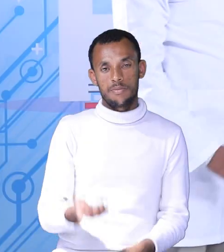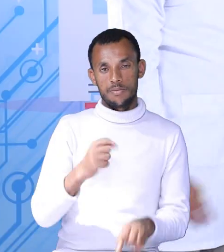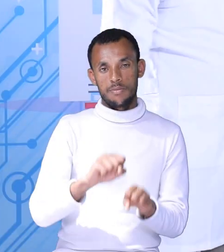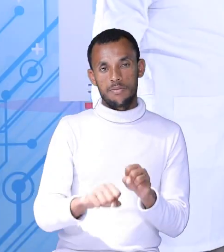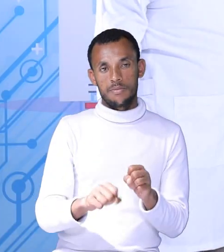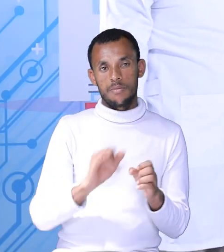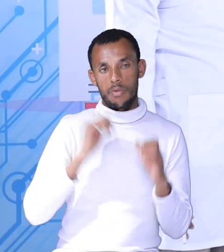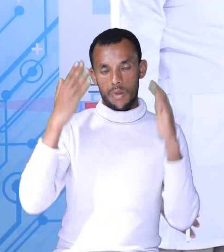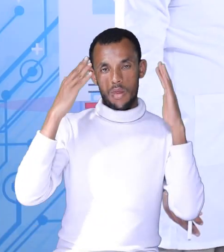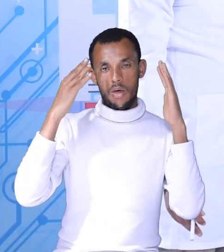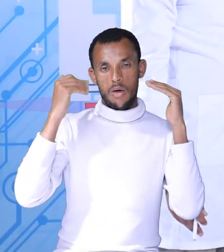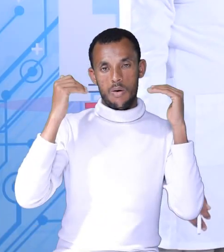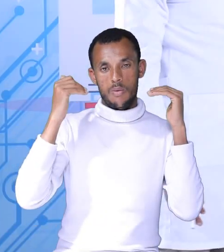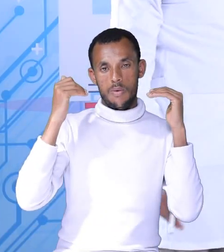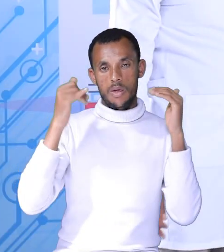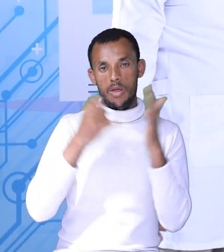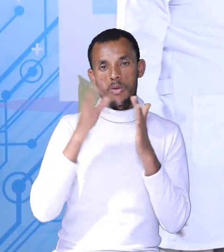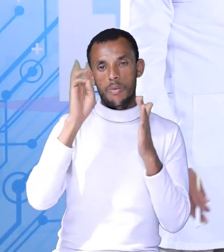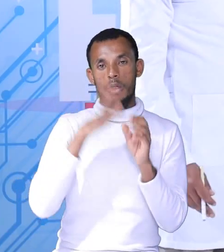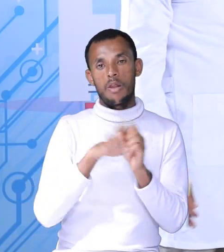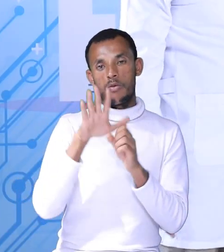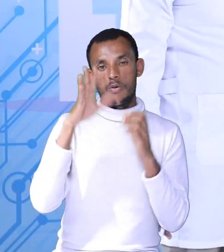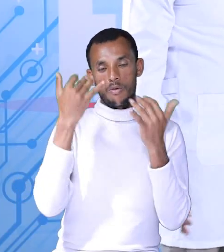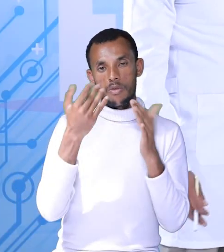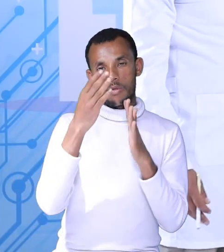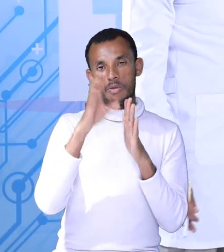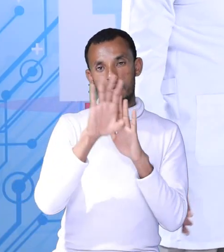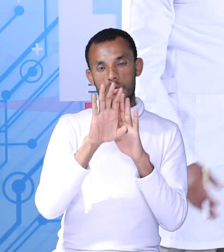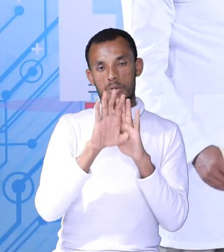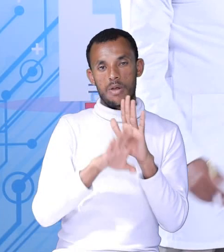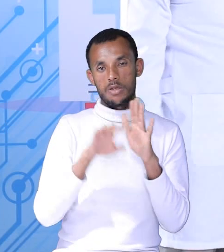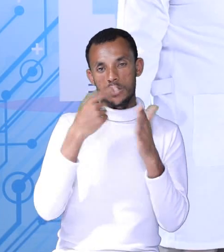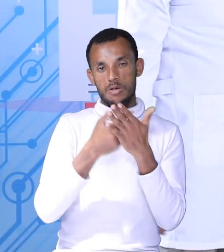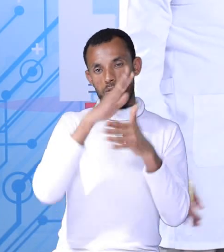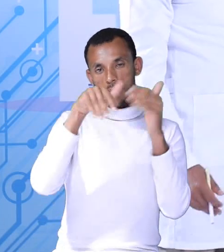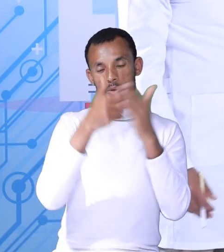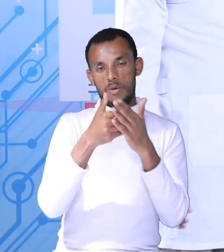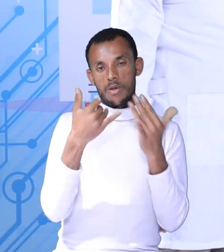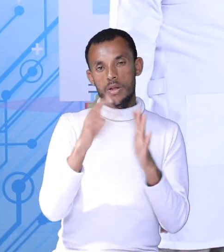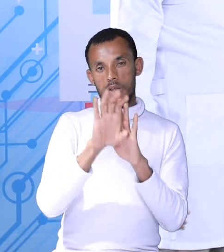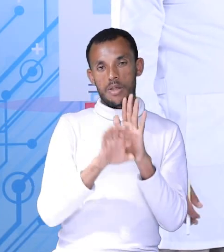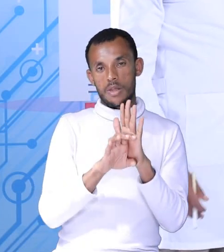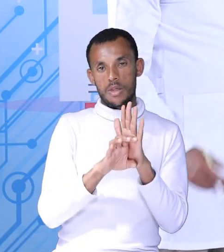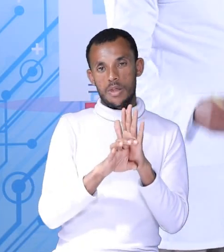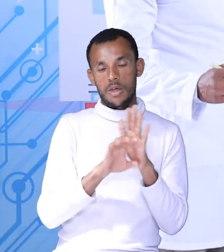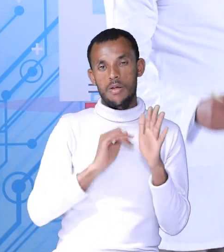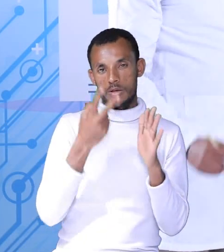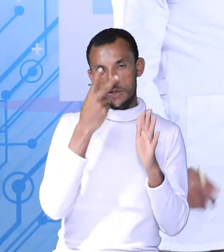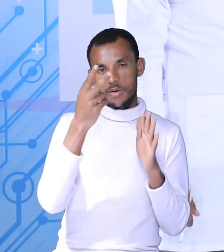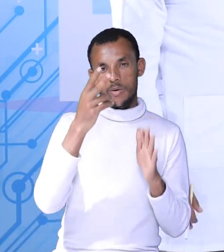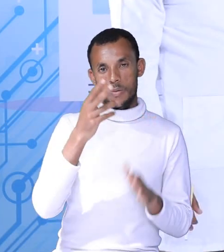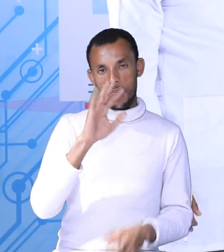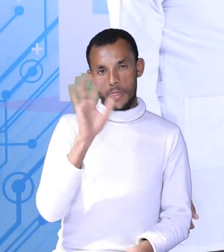So I hope it will be enough for today. This is all about today's lesson. So